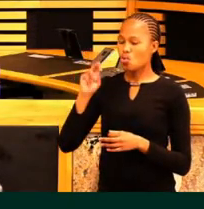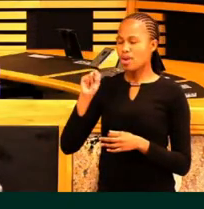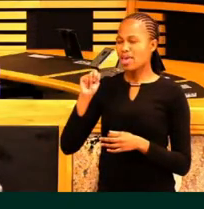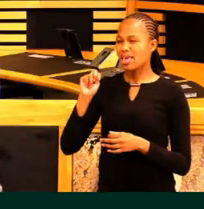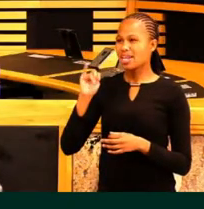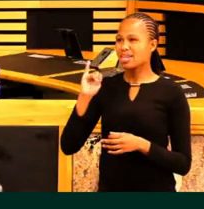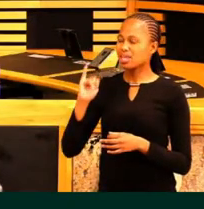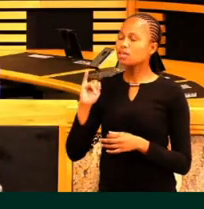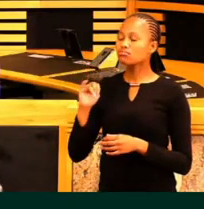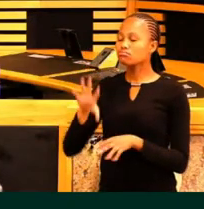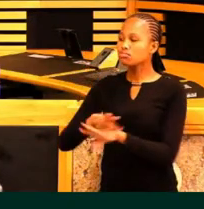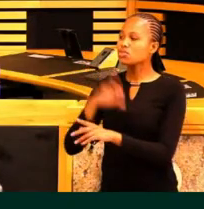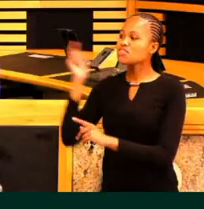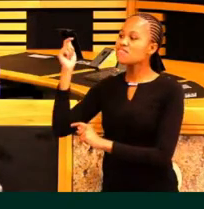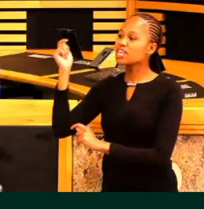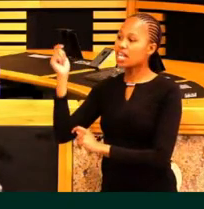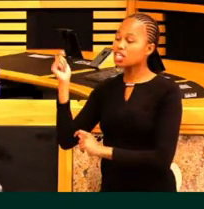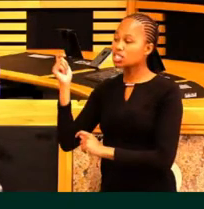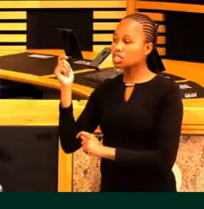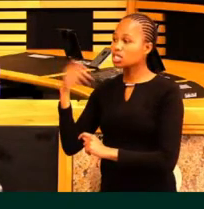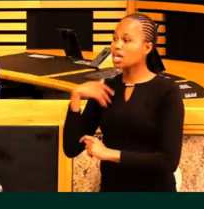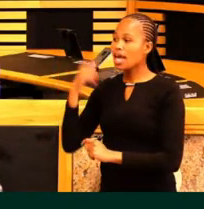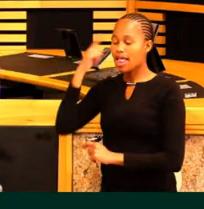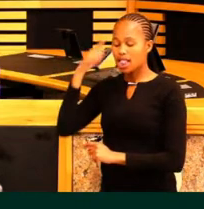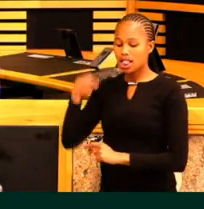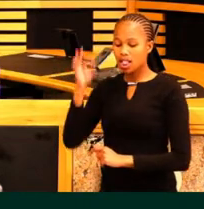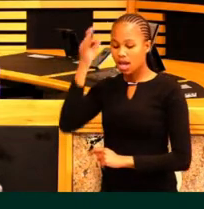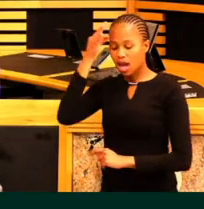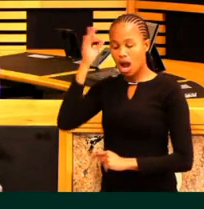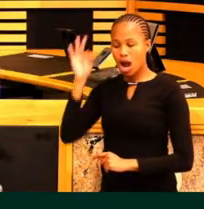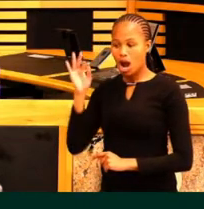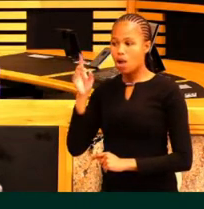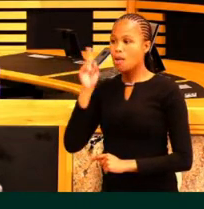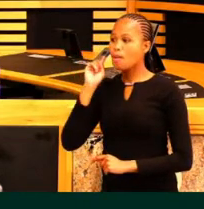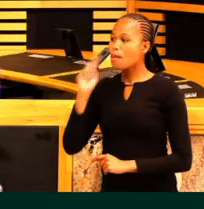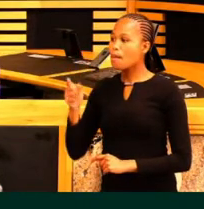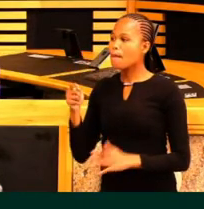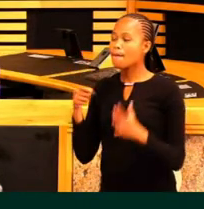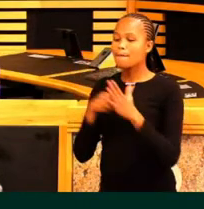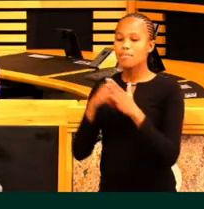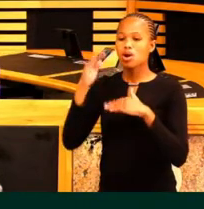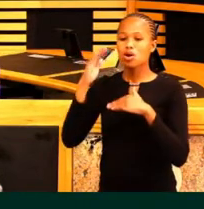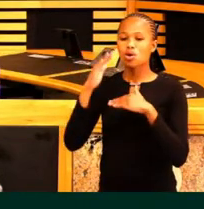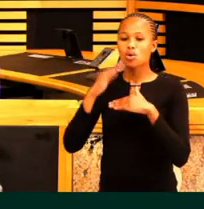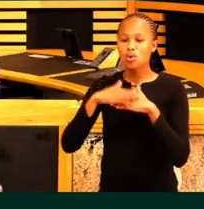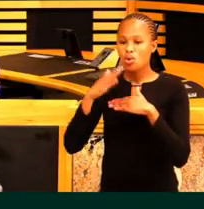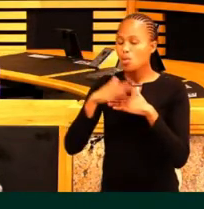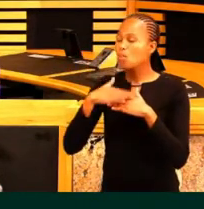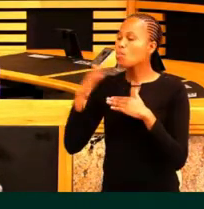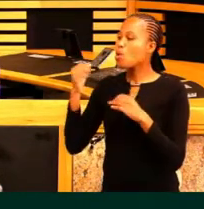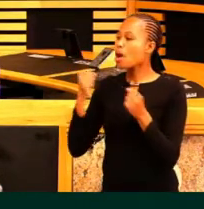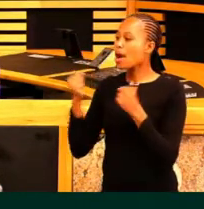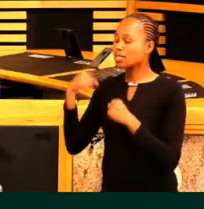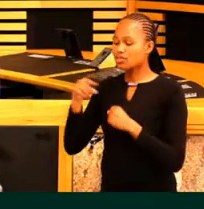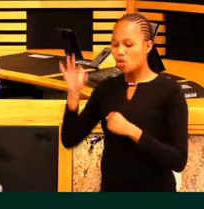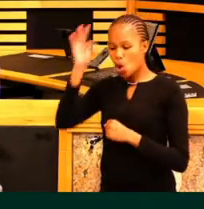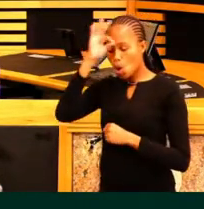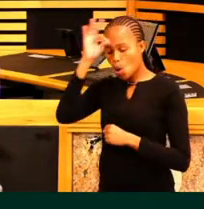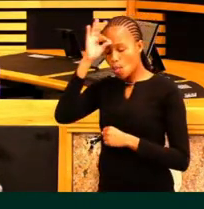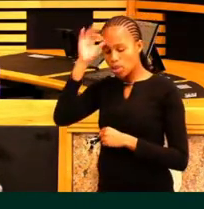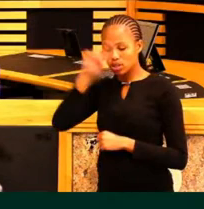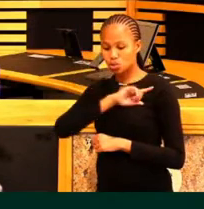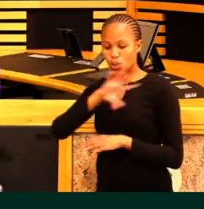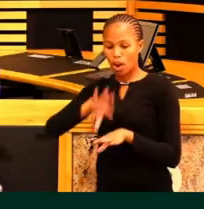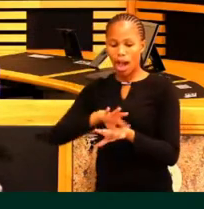I think the government I think the government must buy more cars for the police services because in the rules